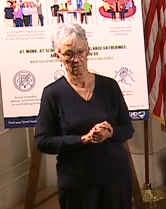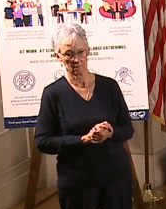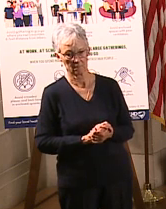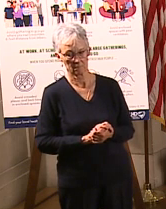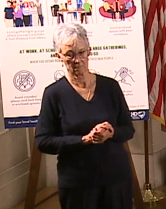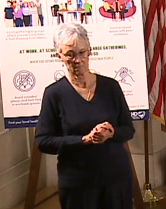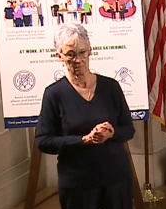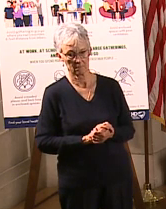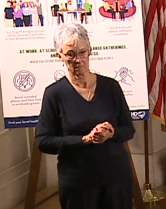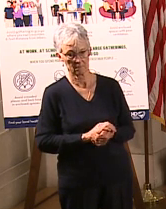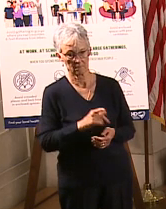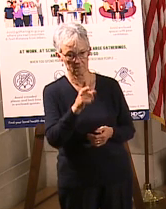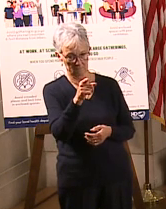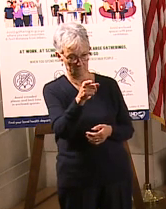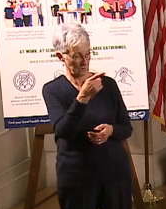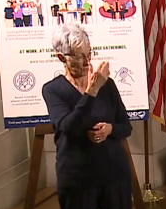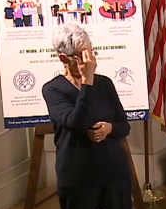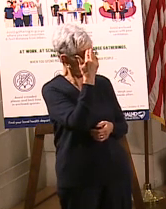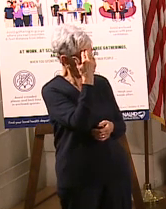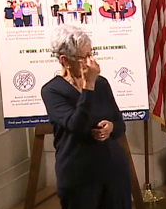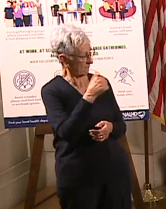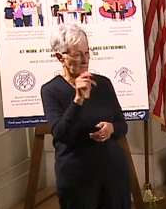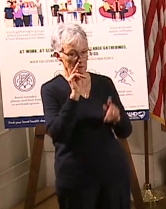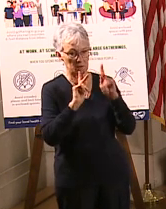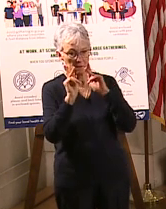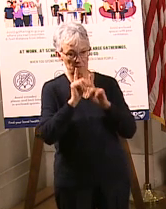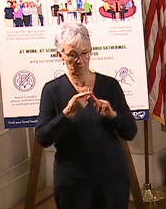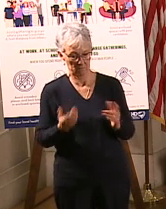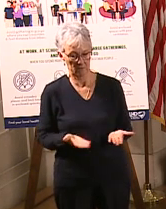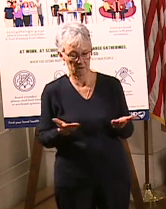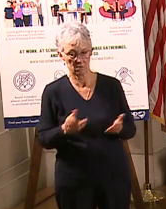the goings on? No, I'm not.